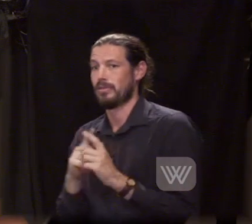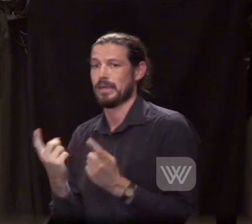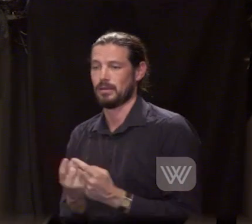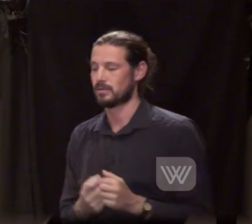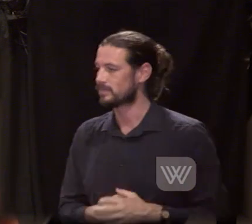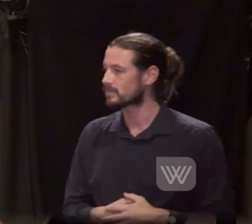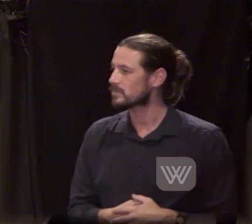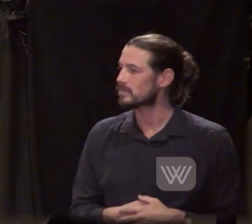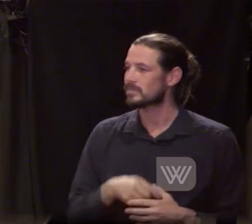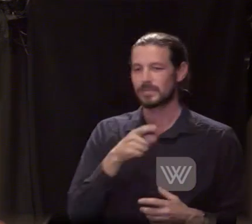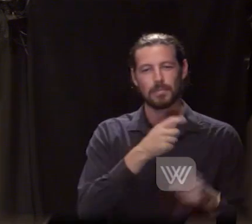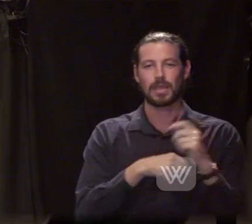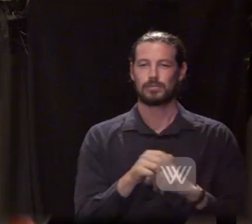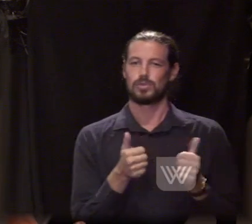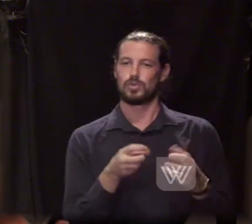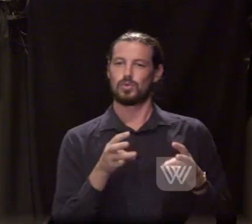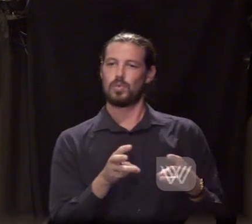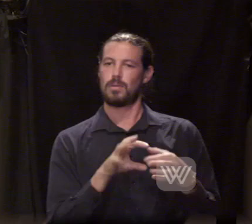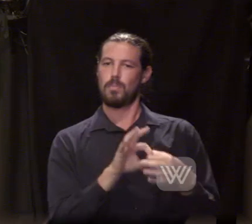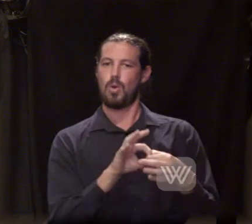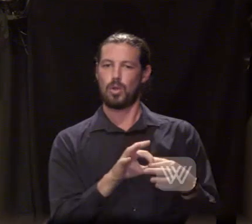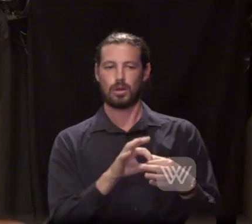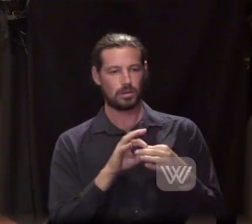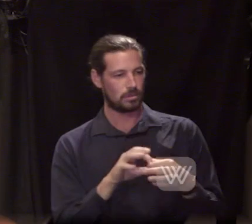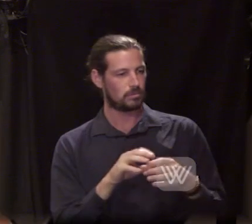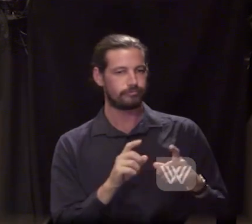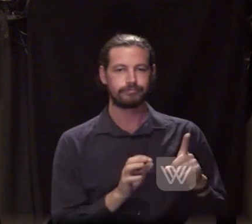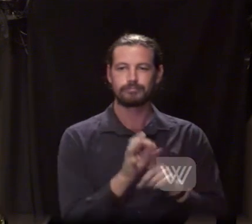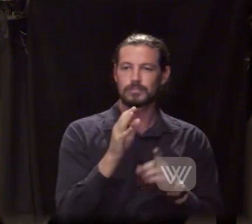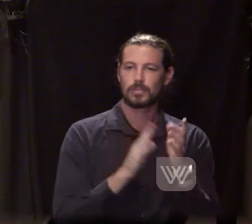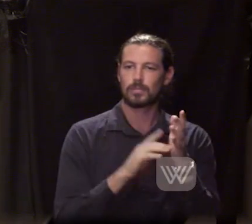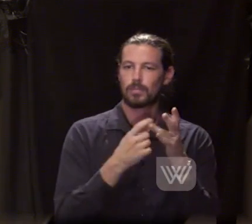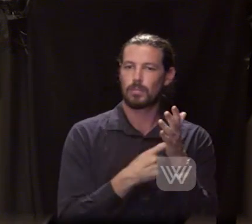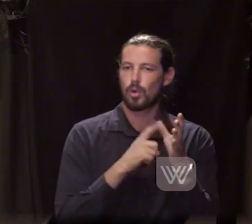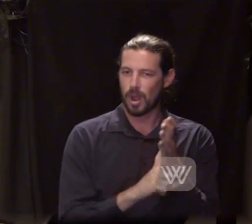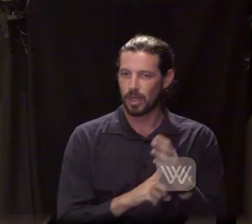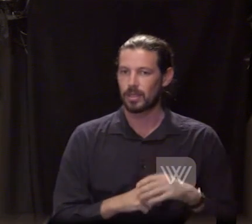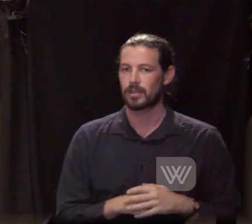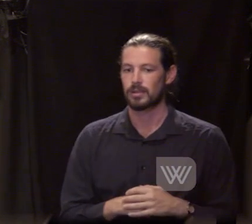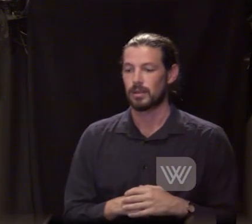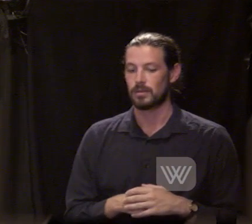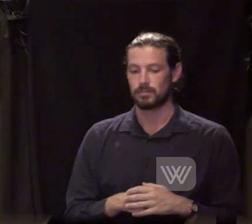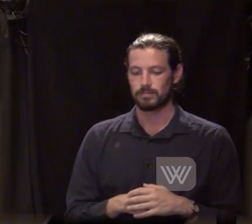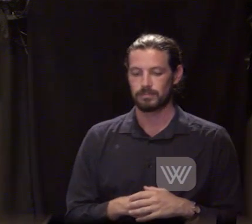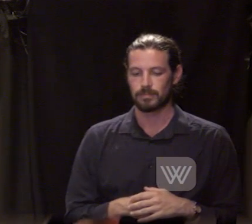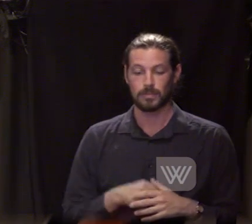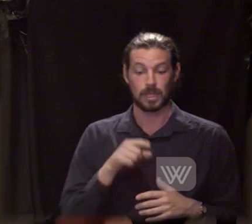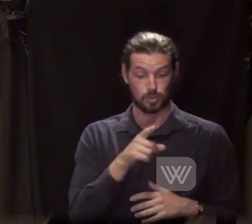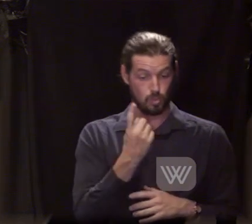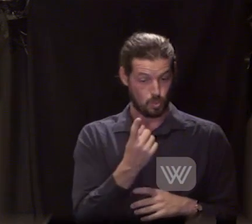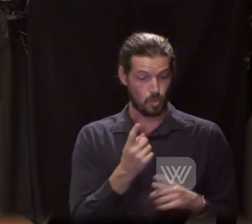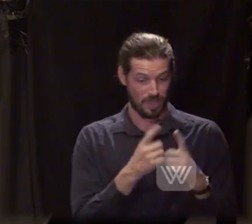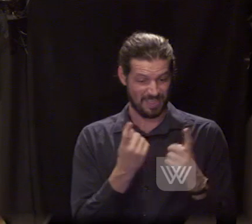way to bond and have crew morale improvement and investment with the mission and that was one of the reasons why they were studying that